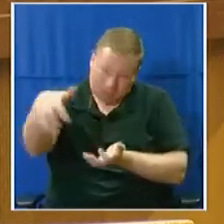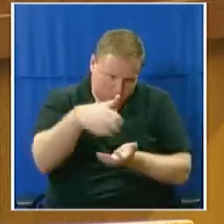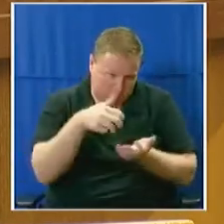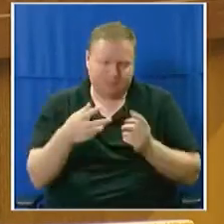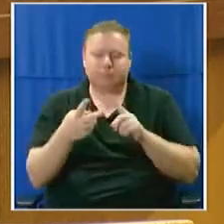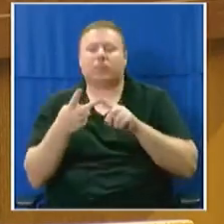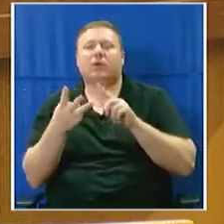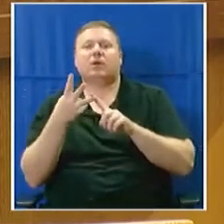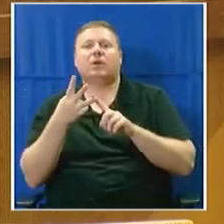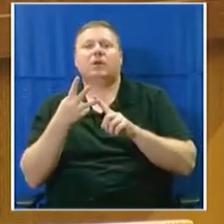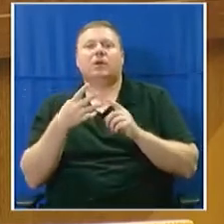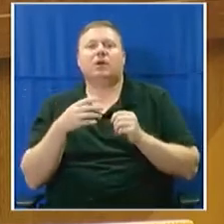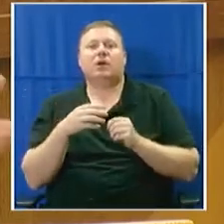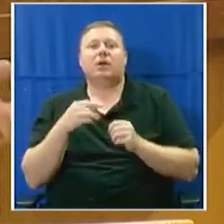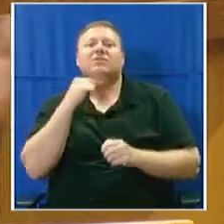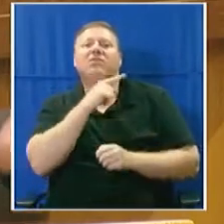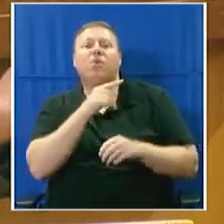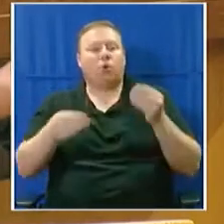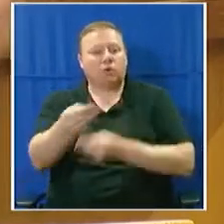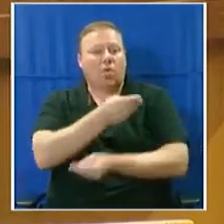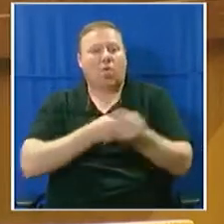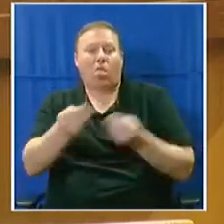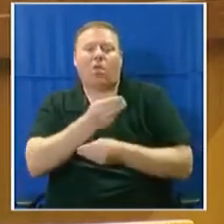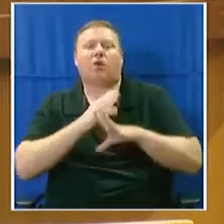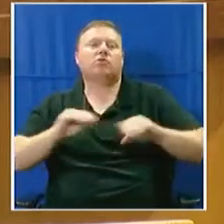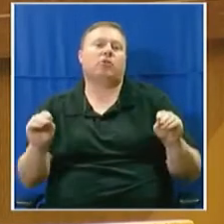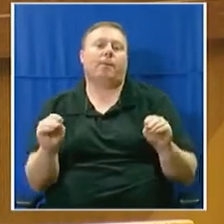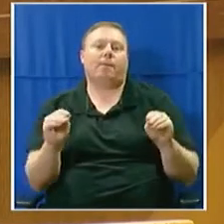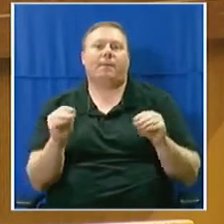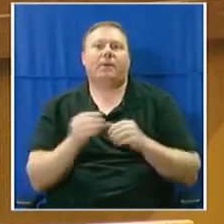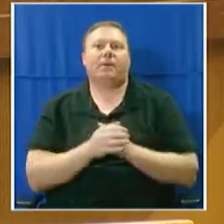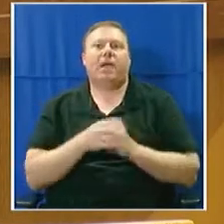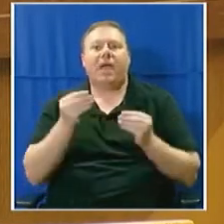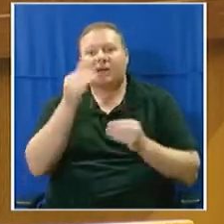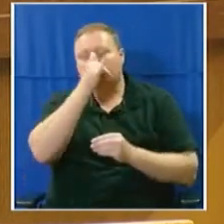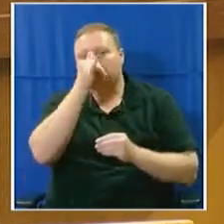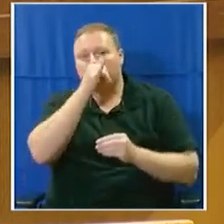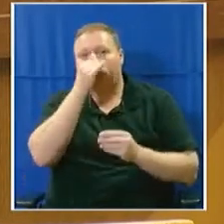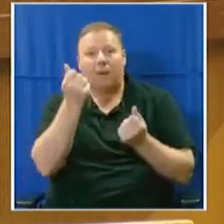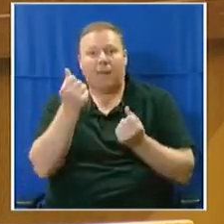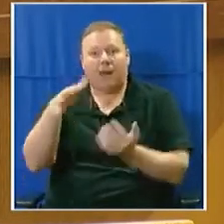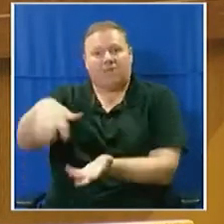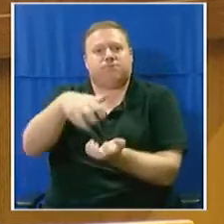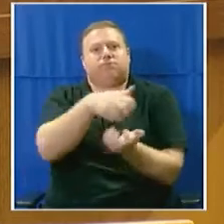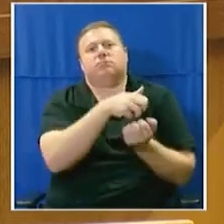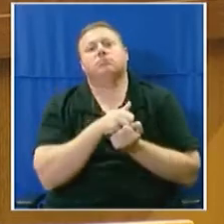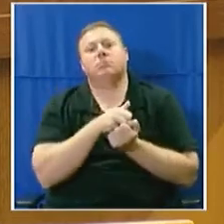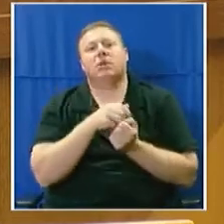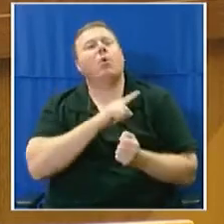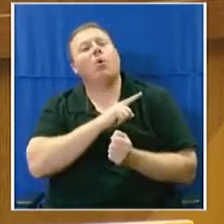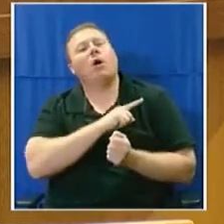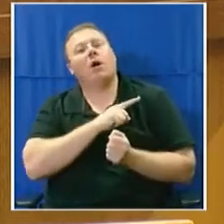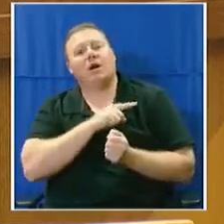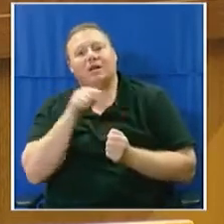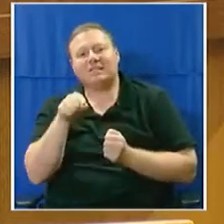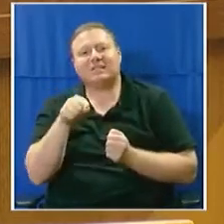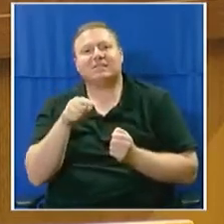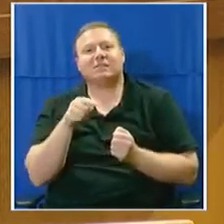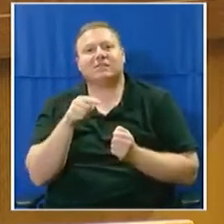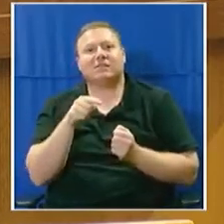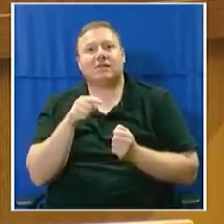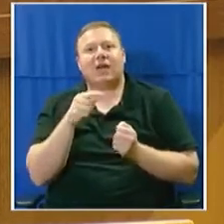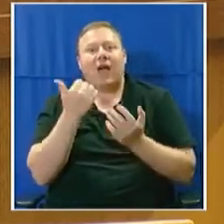or negligence by officials, as well as collecting the proceeds from crime. This must be prioritized, as this will boost the